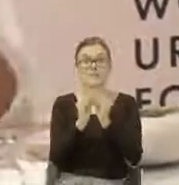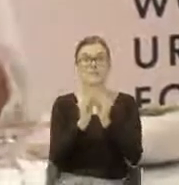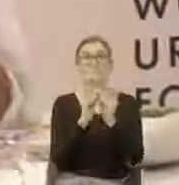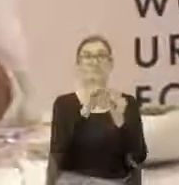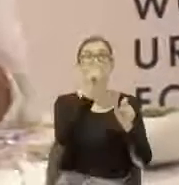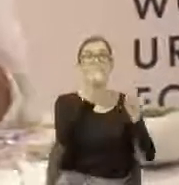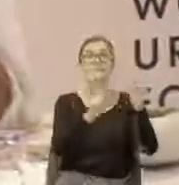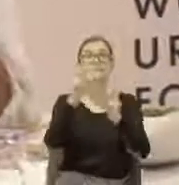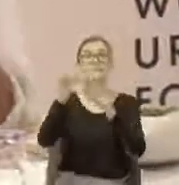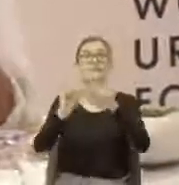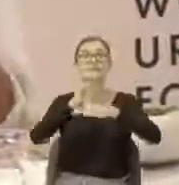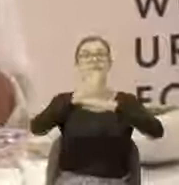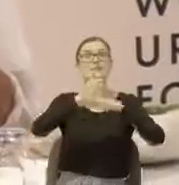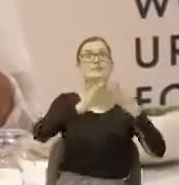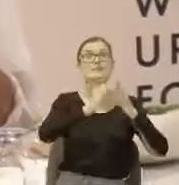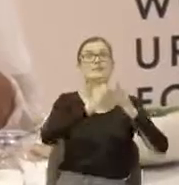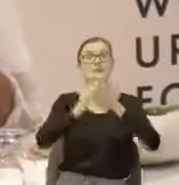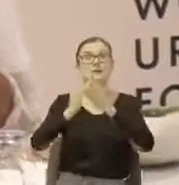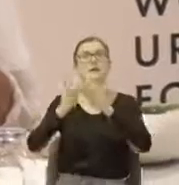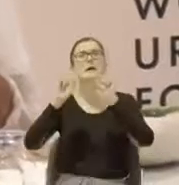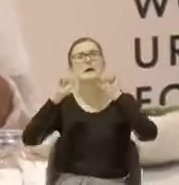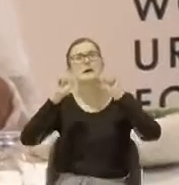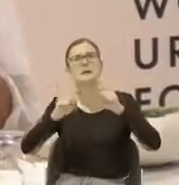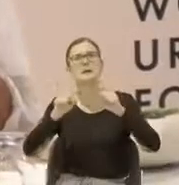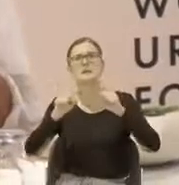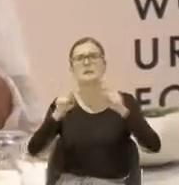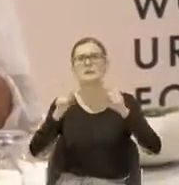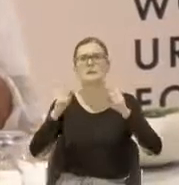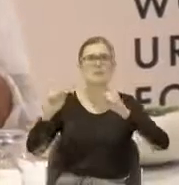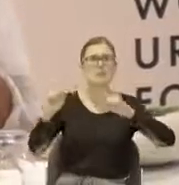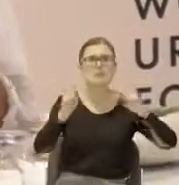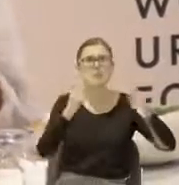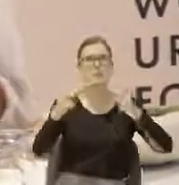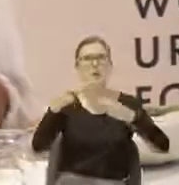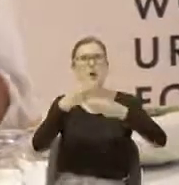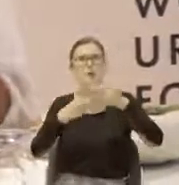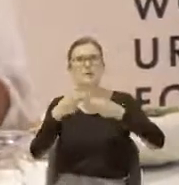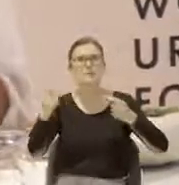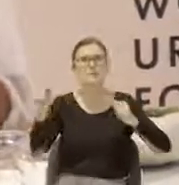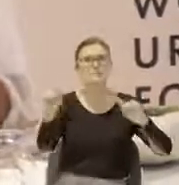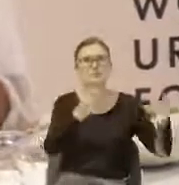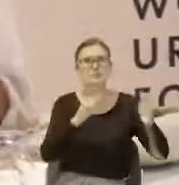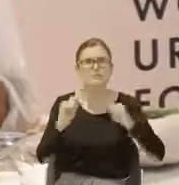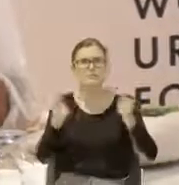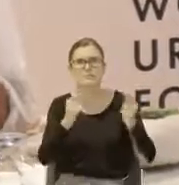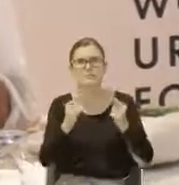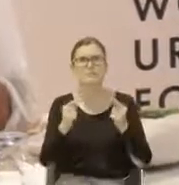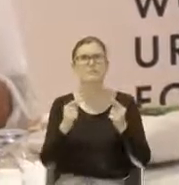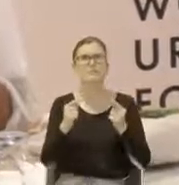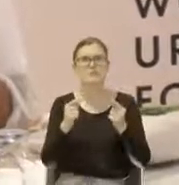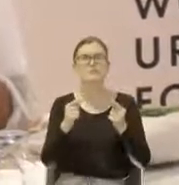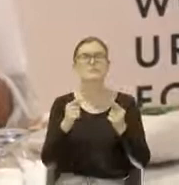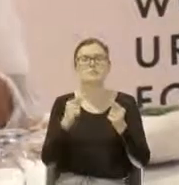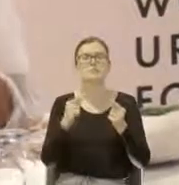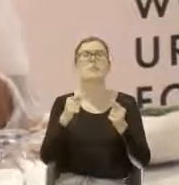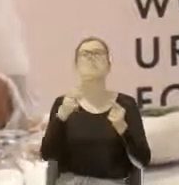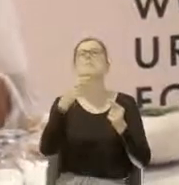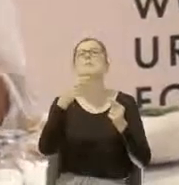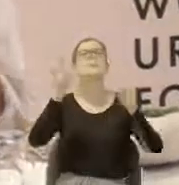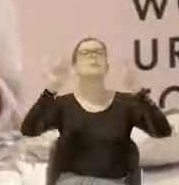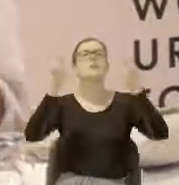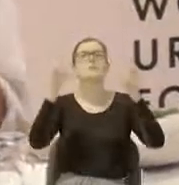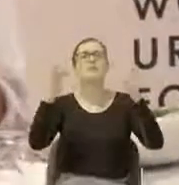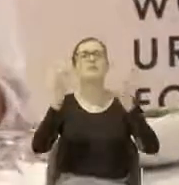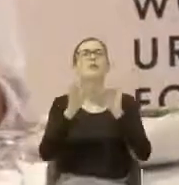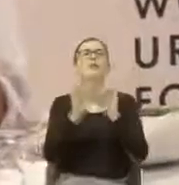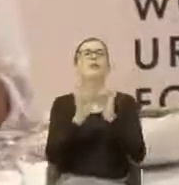Assembly represented, which was a wider constituency of local and regional governments. This has never happened before in the United Nations system. So to